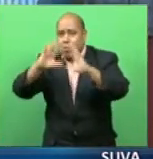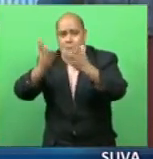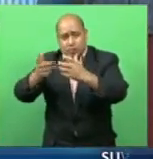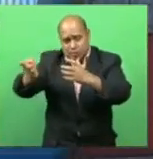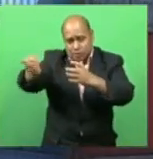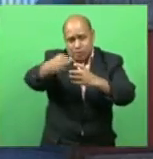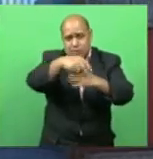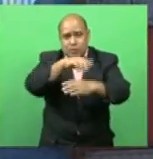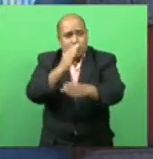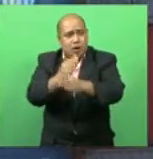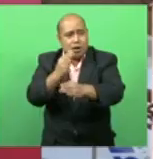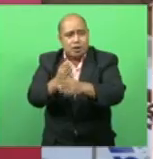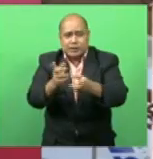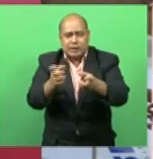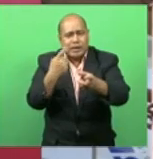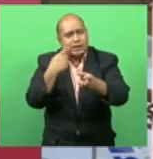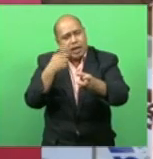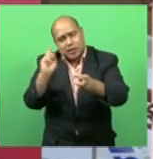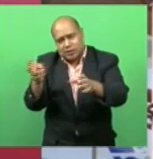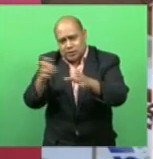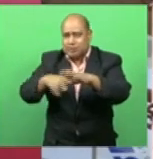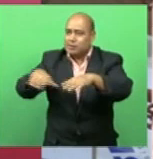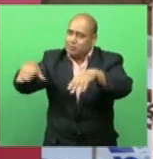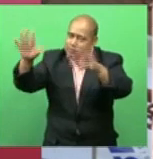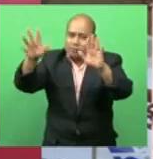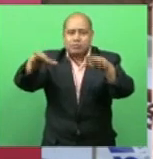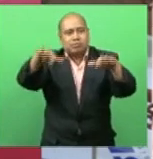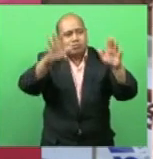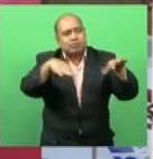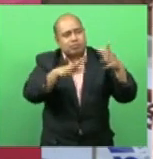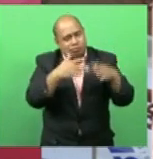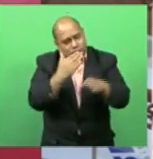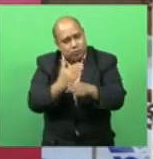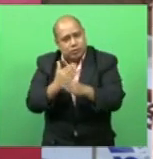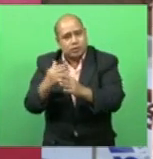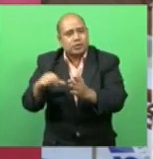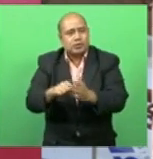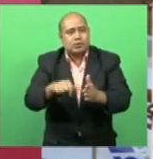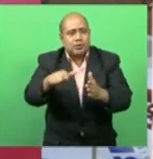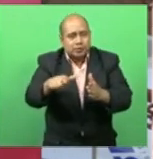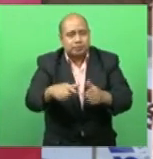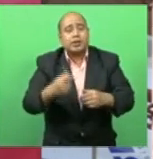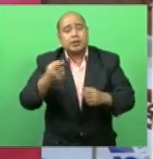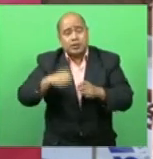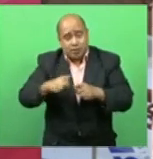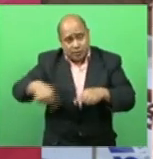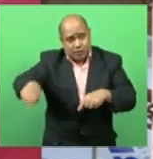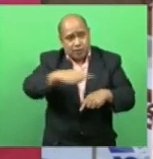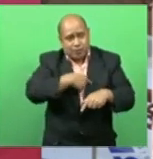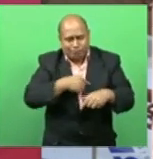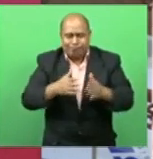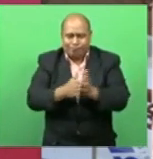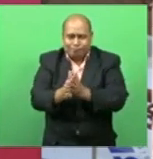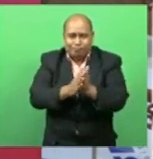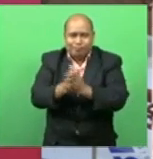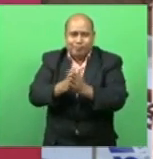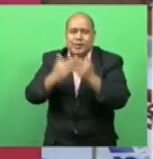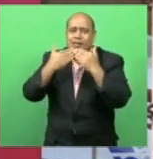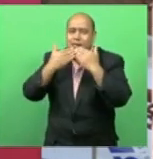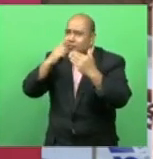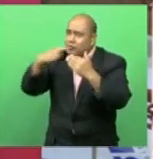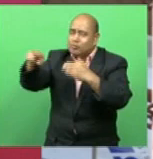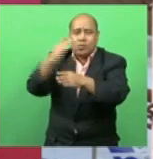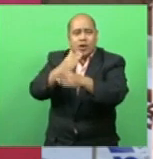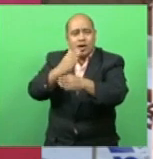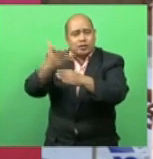work they have put in. We commend the determination and hard work of all workers around the globe.